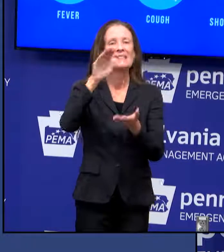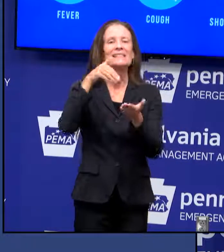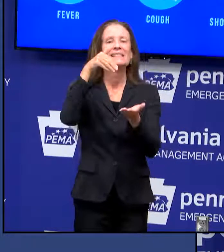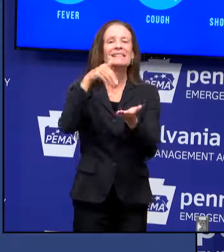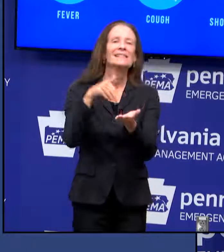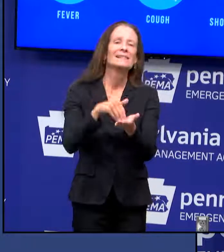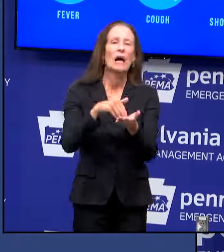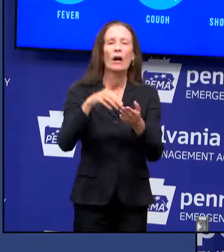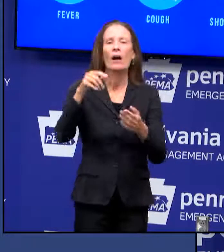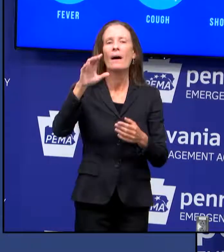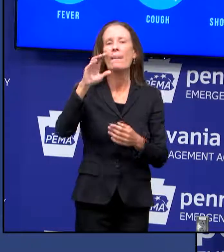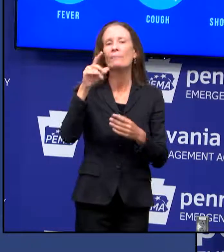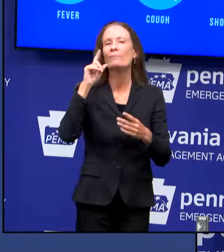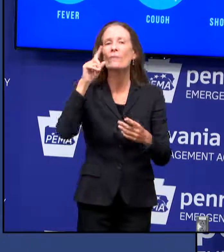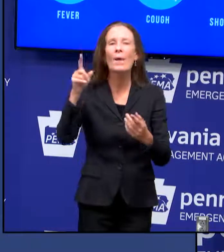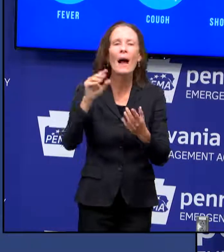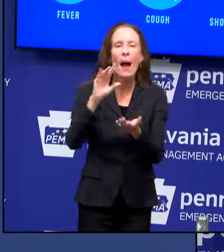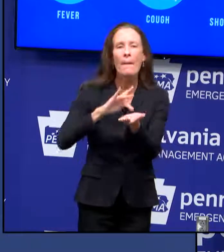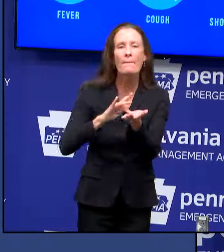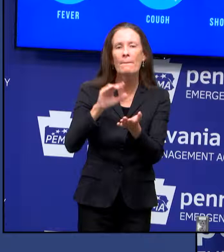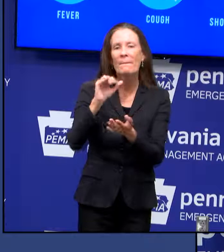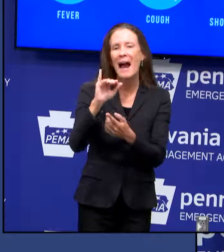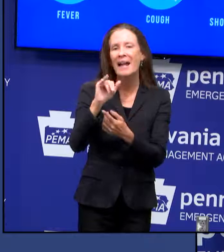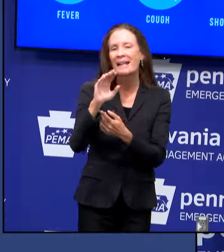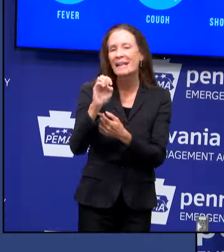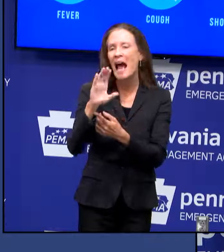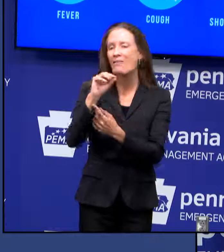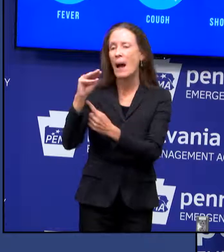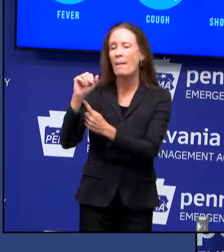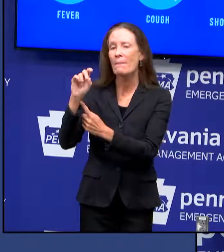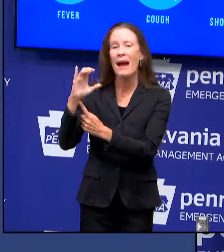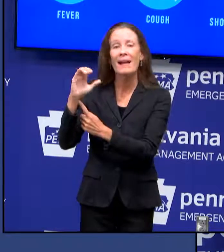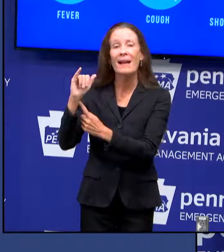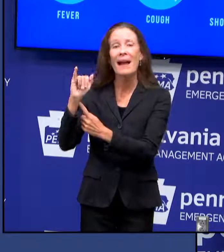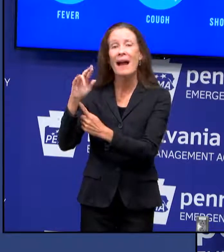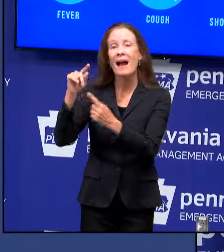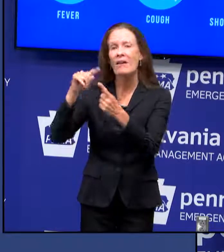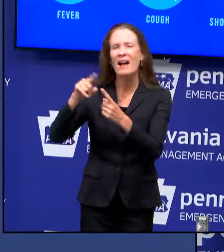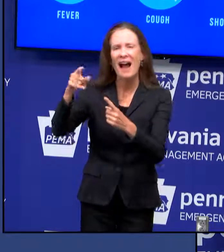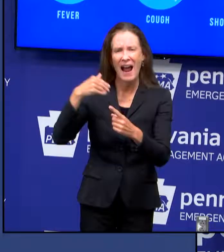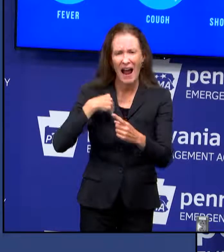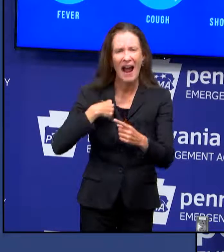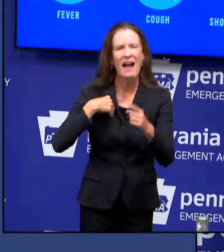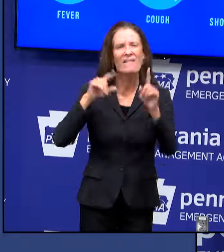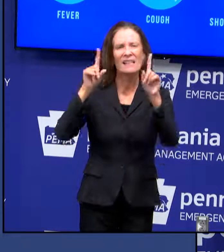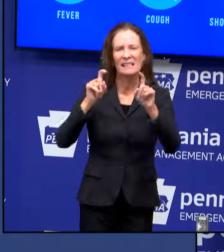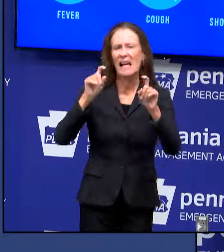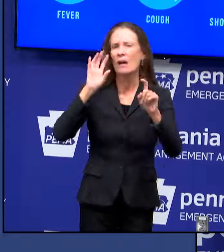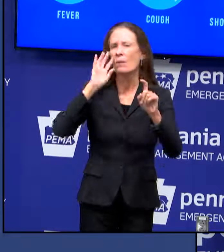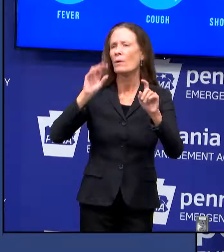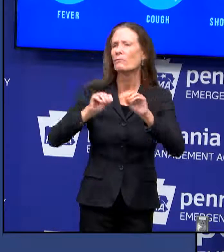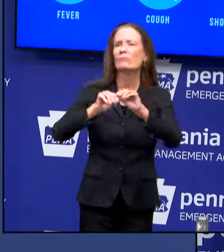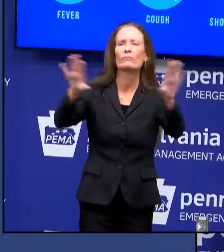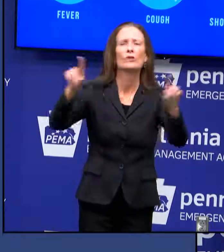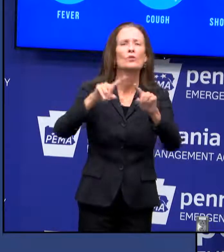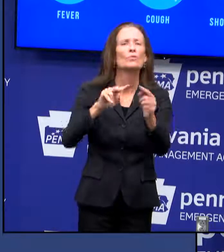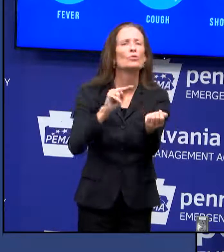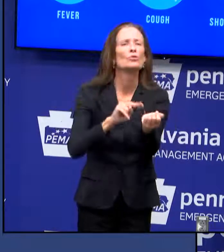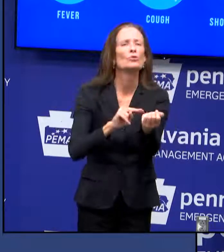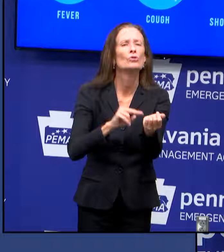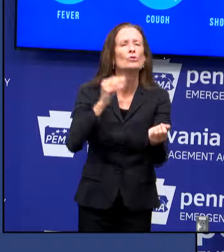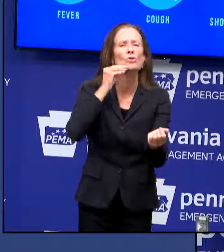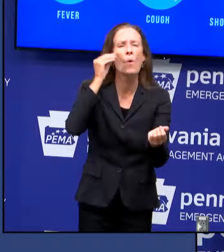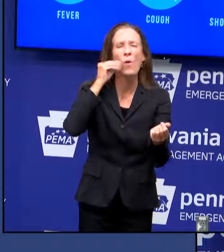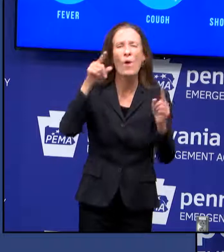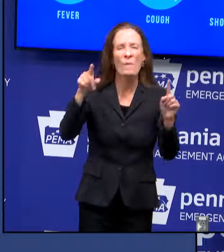kits to nursing homes in Pennsylvania and throughout the country. That's going to be a challenge, and what we're concerned about